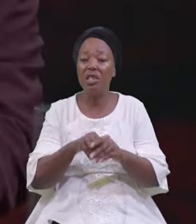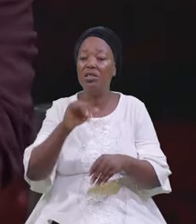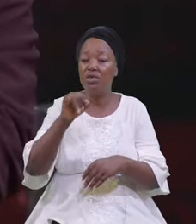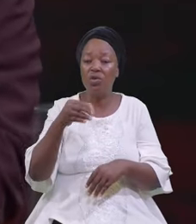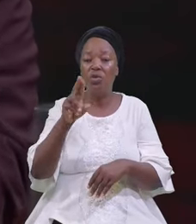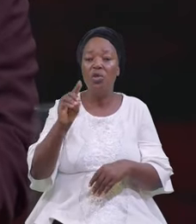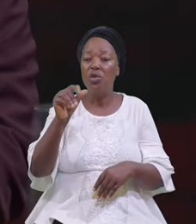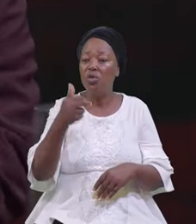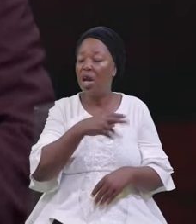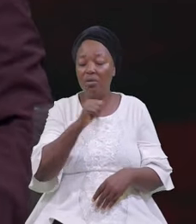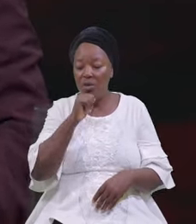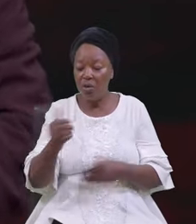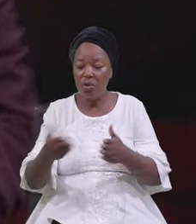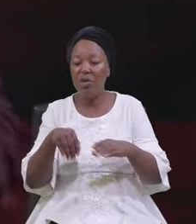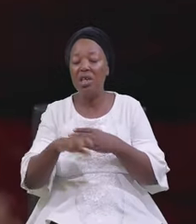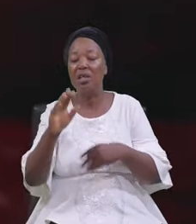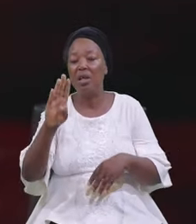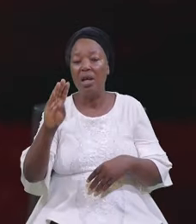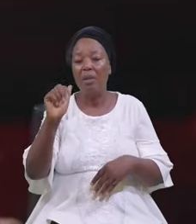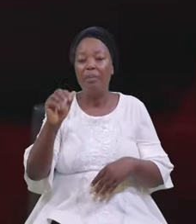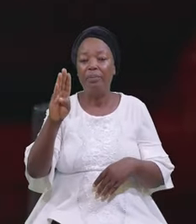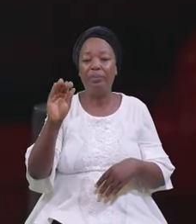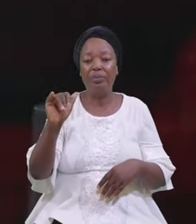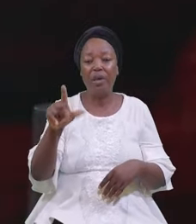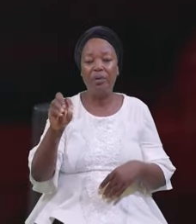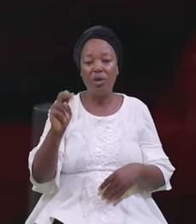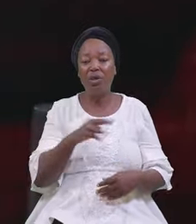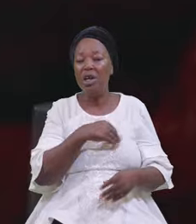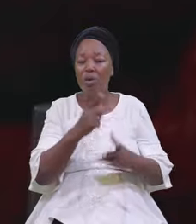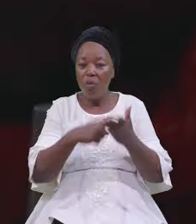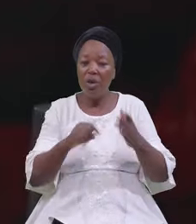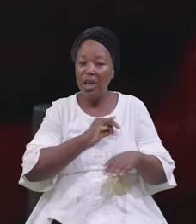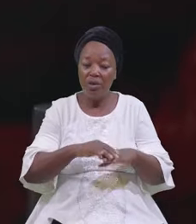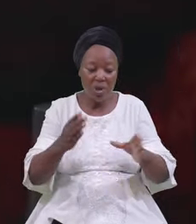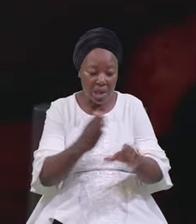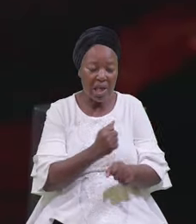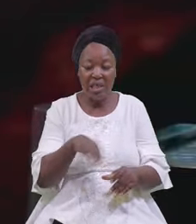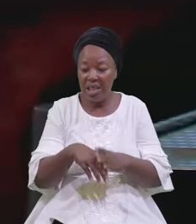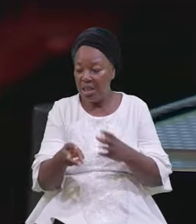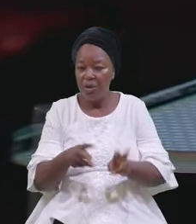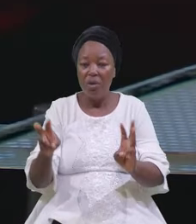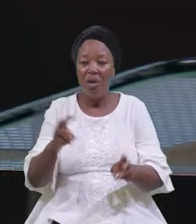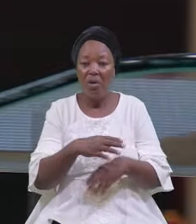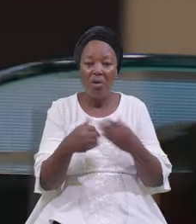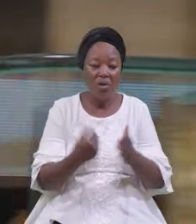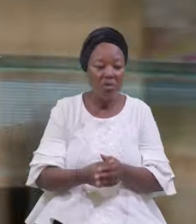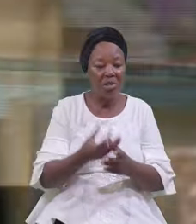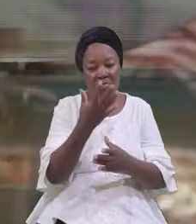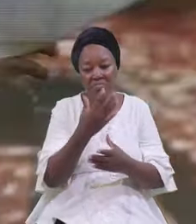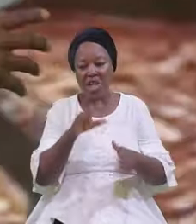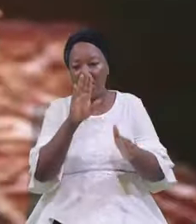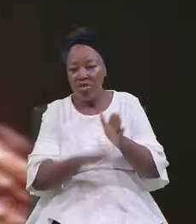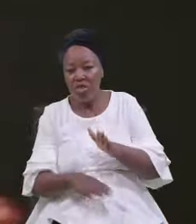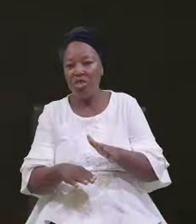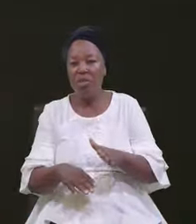I will not do in Babylon. And what I wasn't getting involved with, all the shady practices and, you